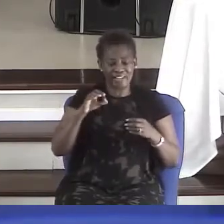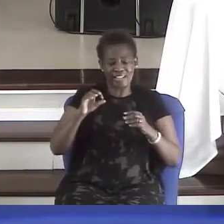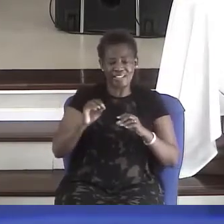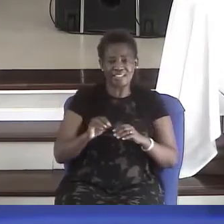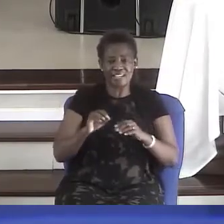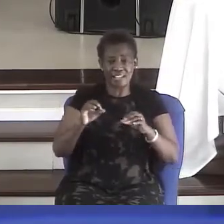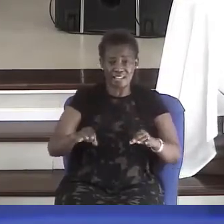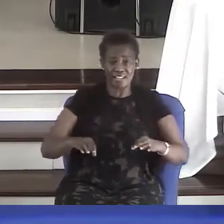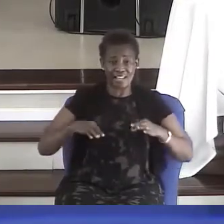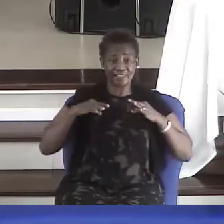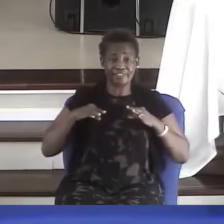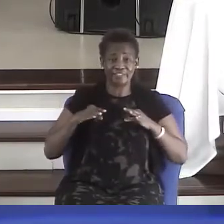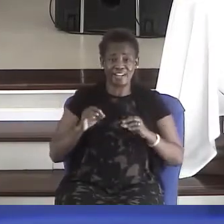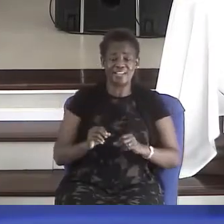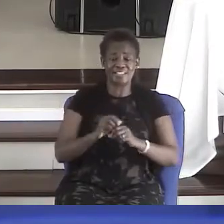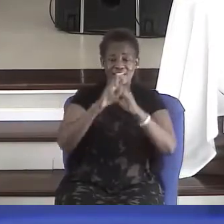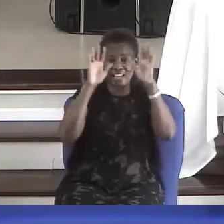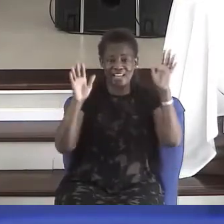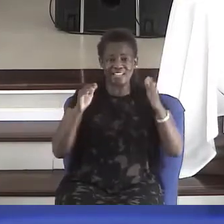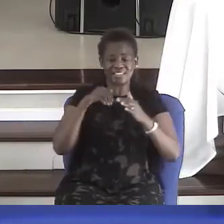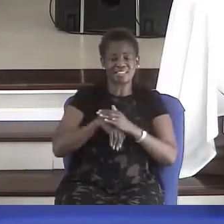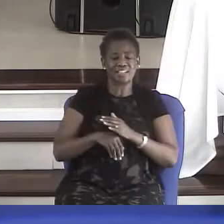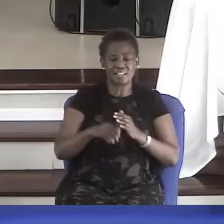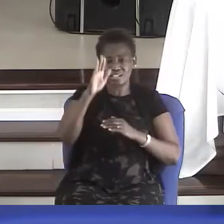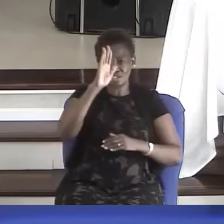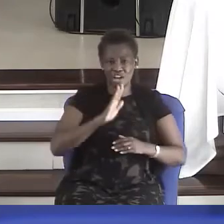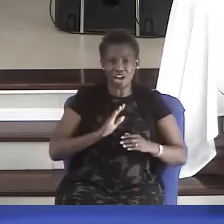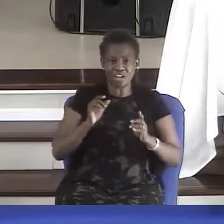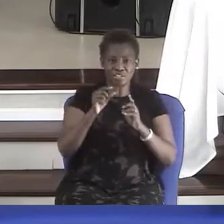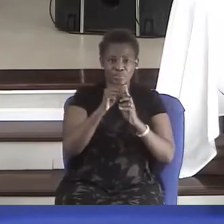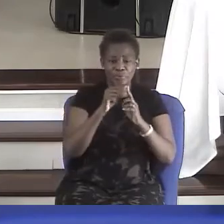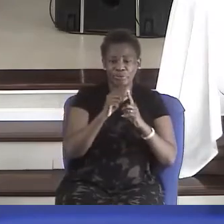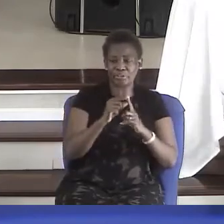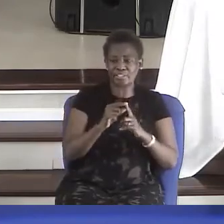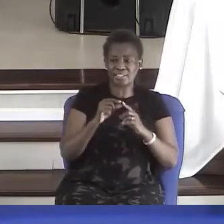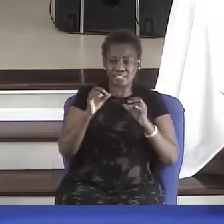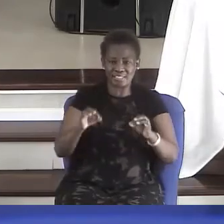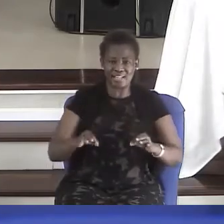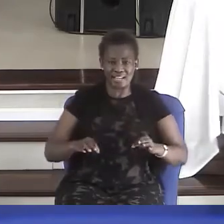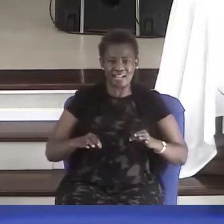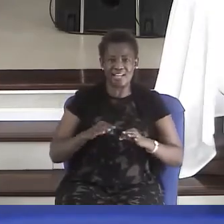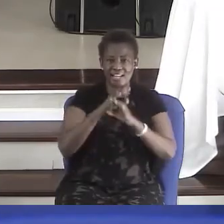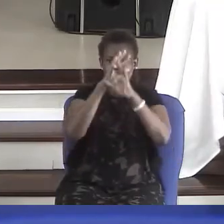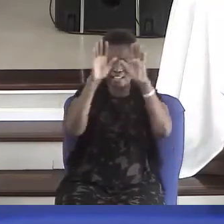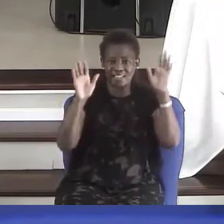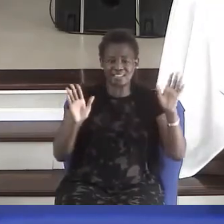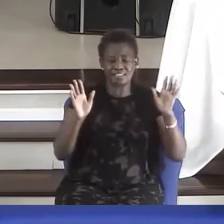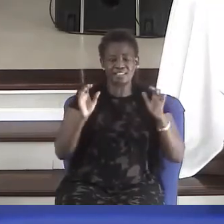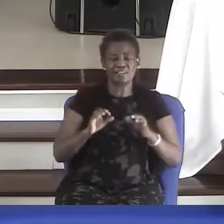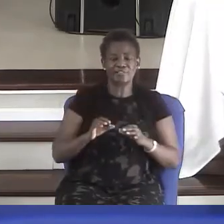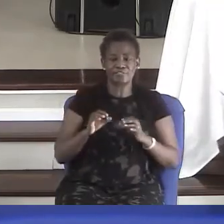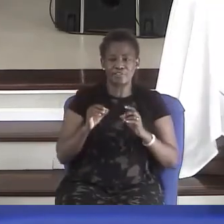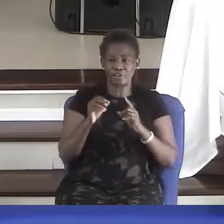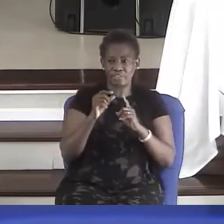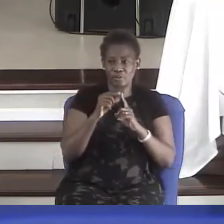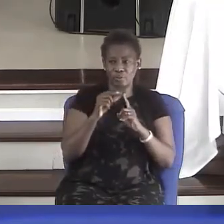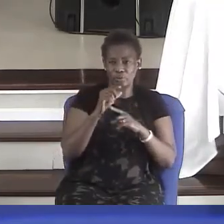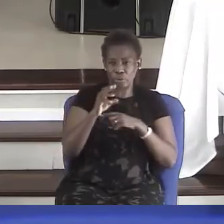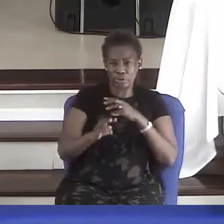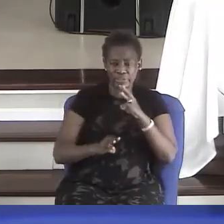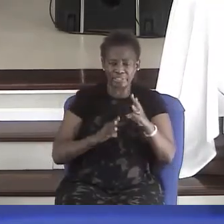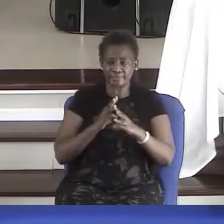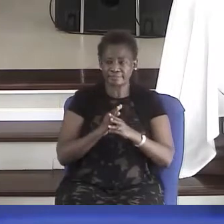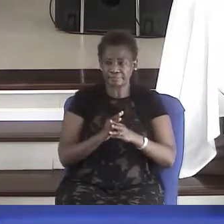the light for the world. What is it that we hear the same doctor